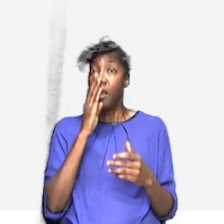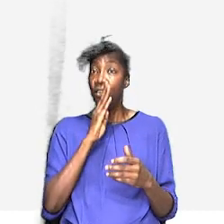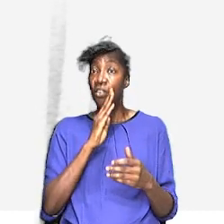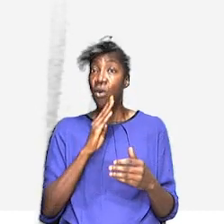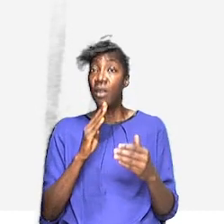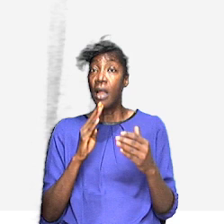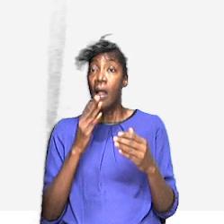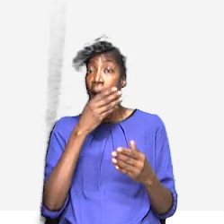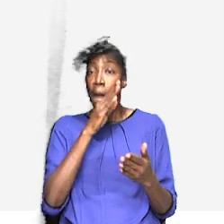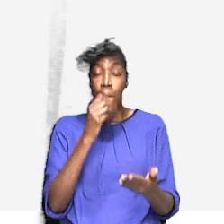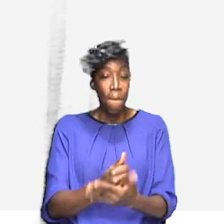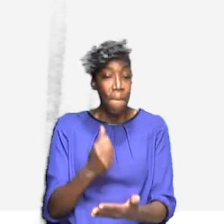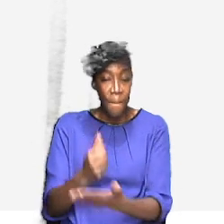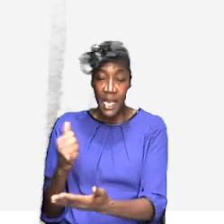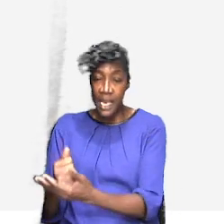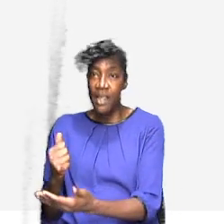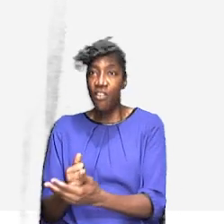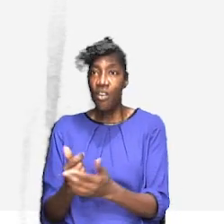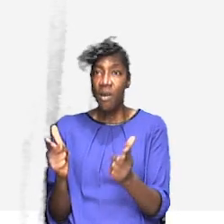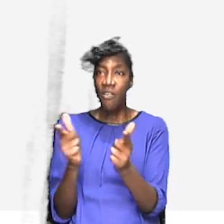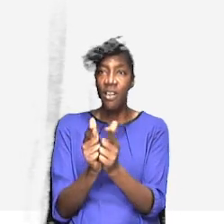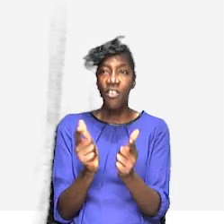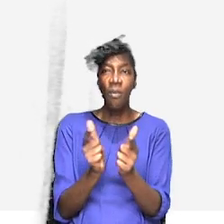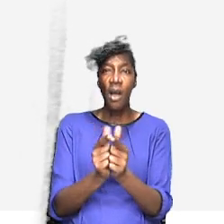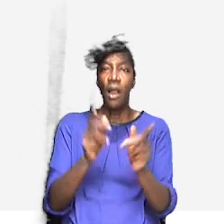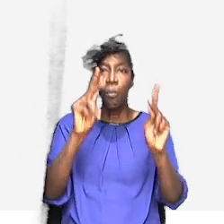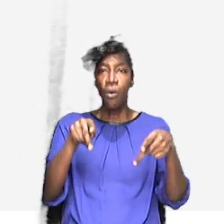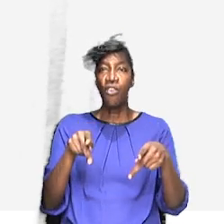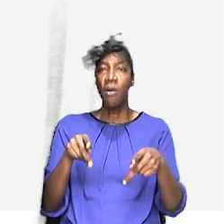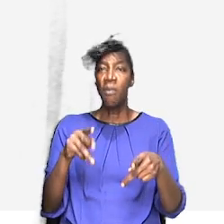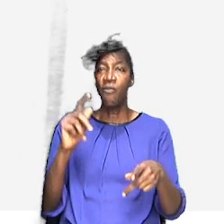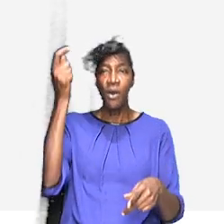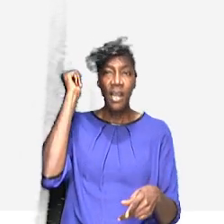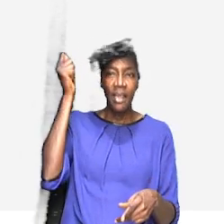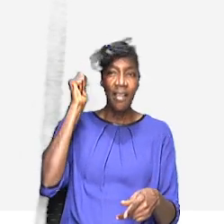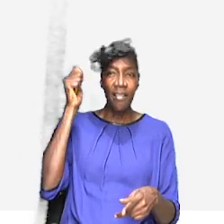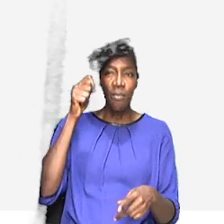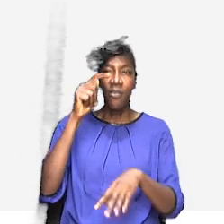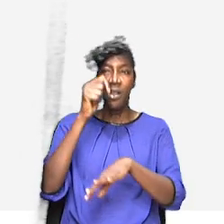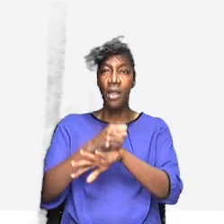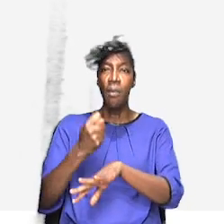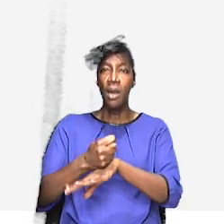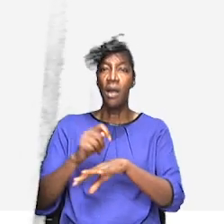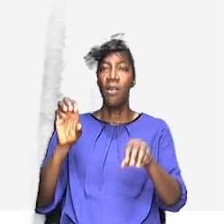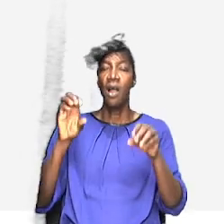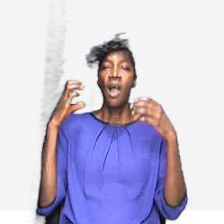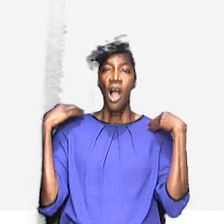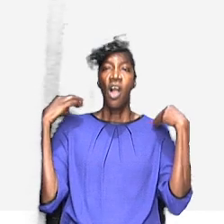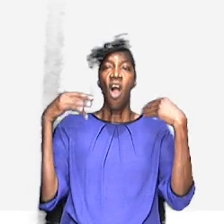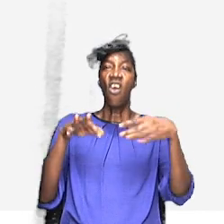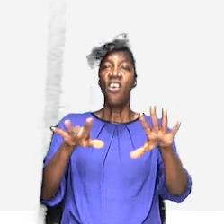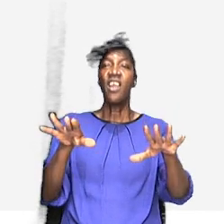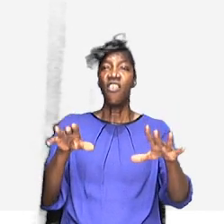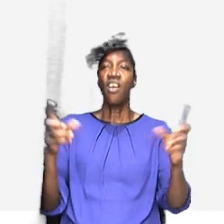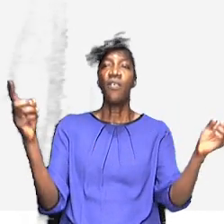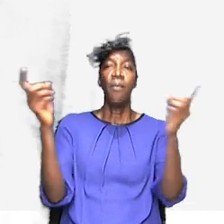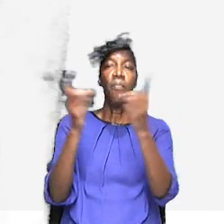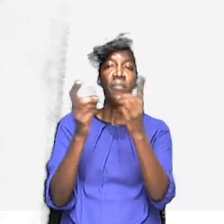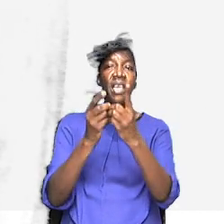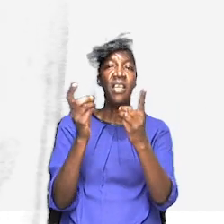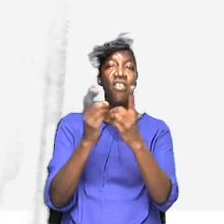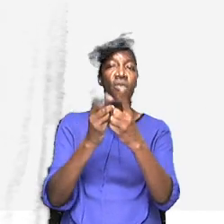of it before the testimony in the tabernacle of the congregation where I will meet with thee. It shall be unto you